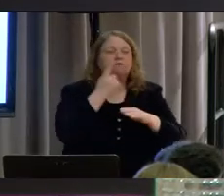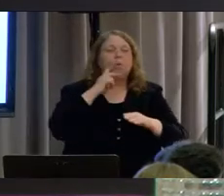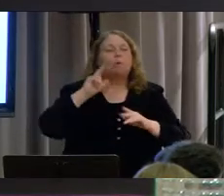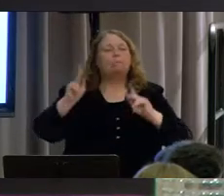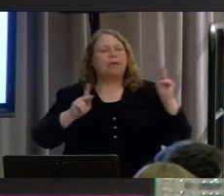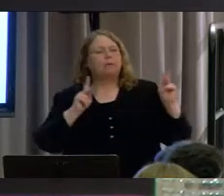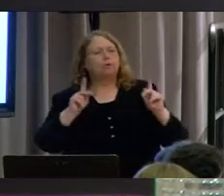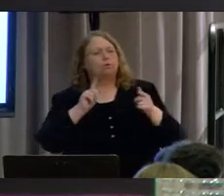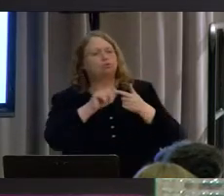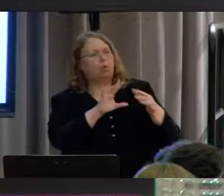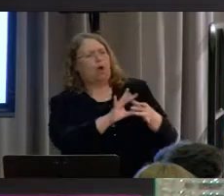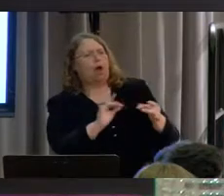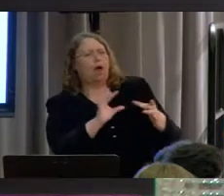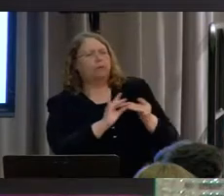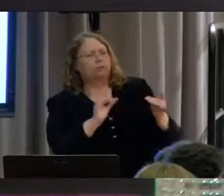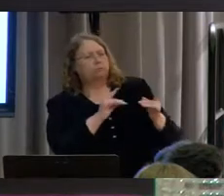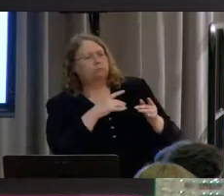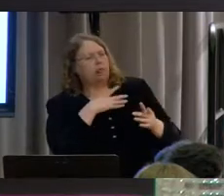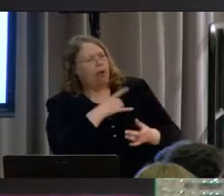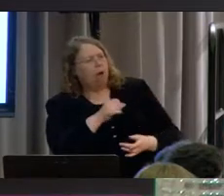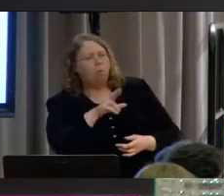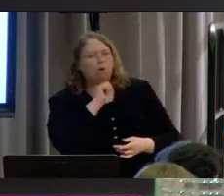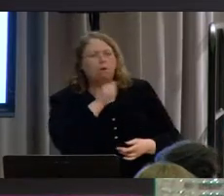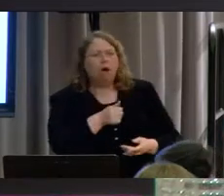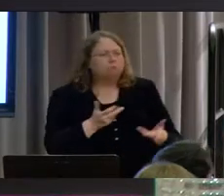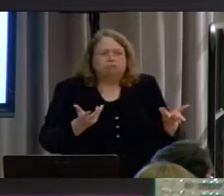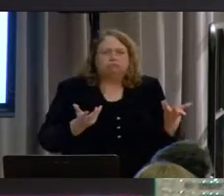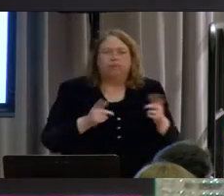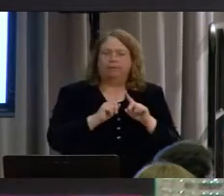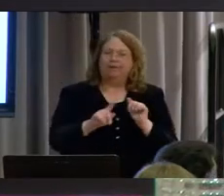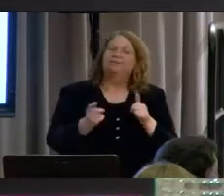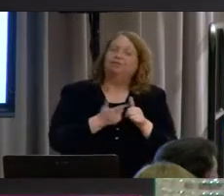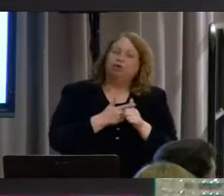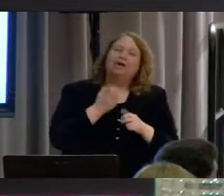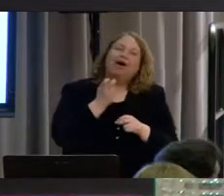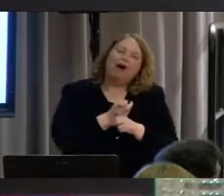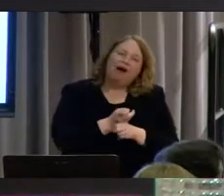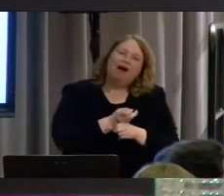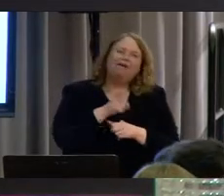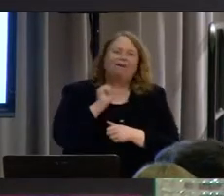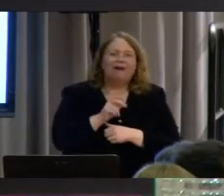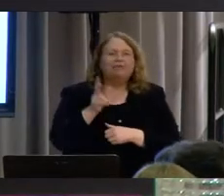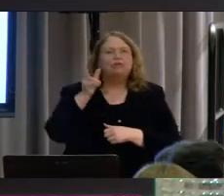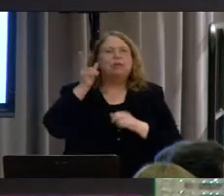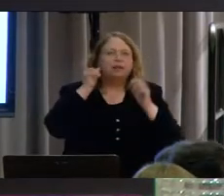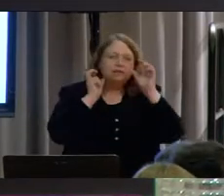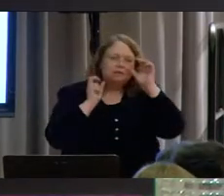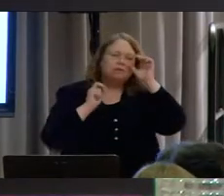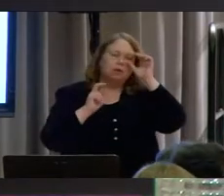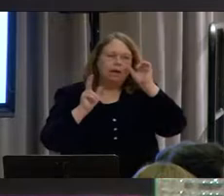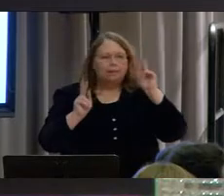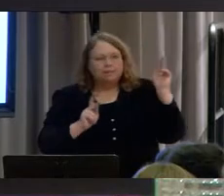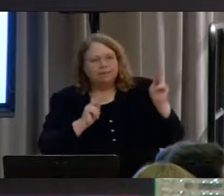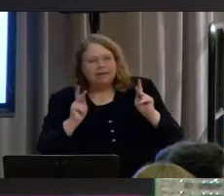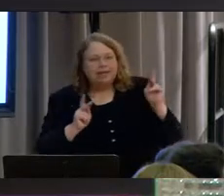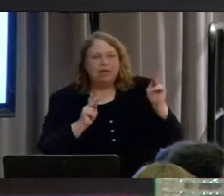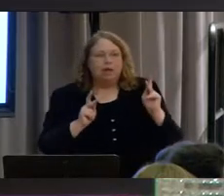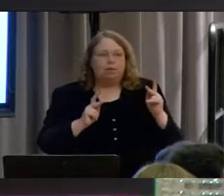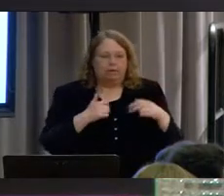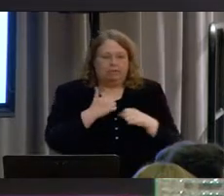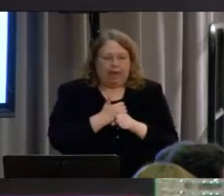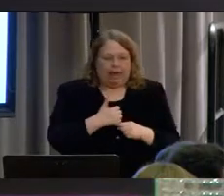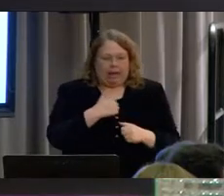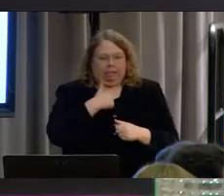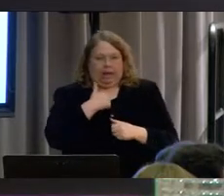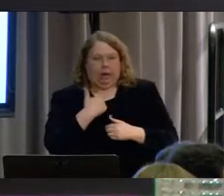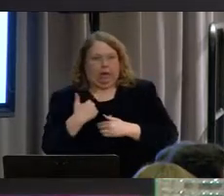chance to do that. So the first thing is that it's hard because you have to listen to it sometimes, and people like hold you accountable even